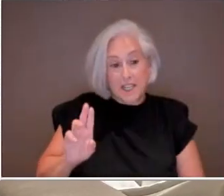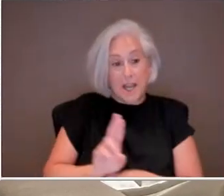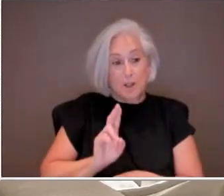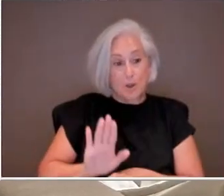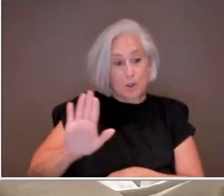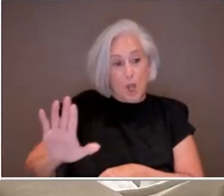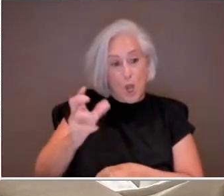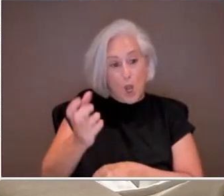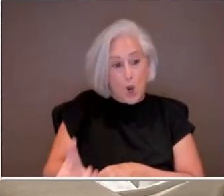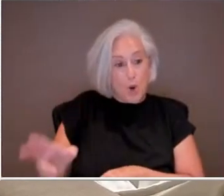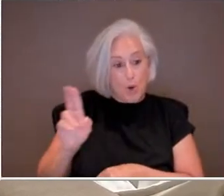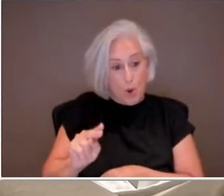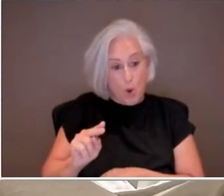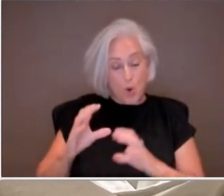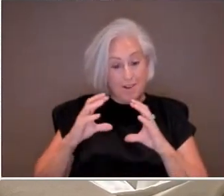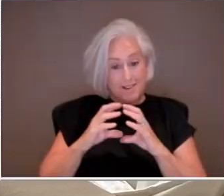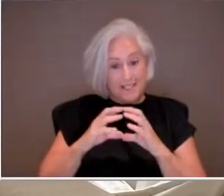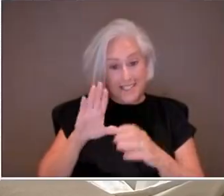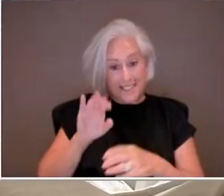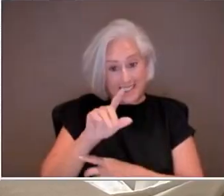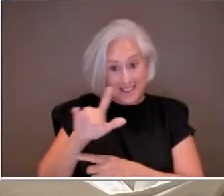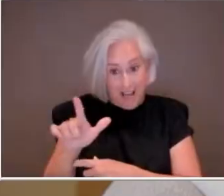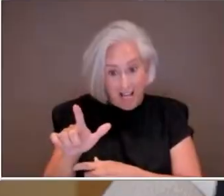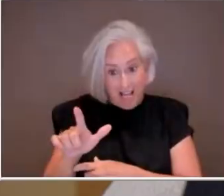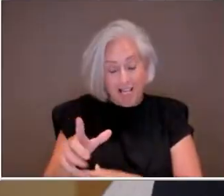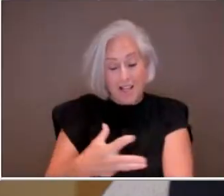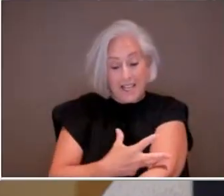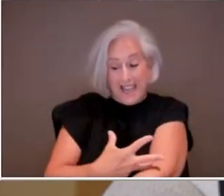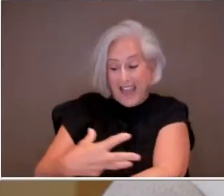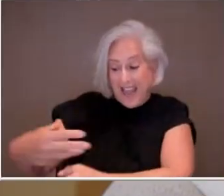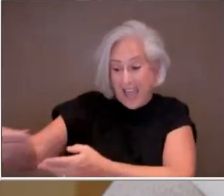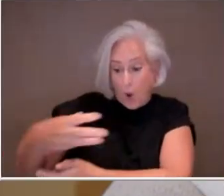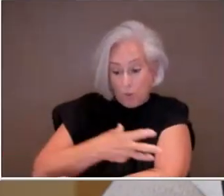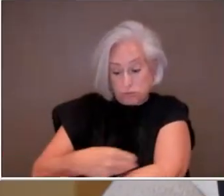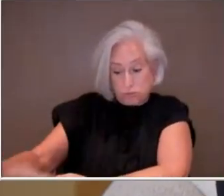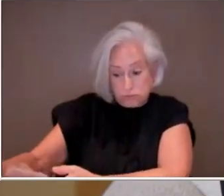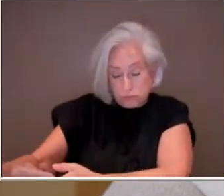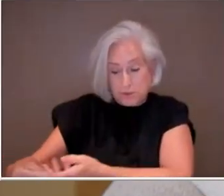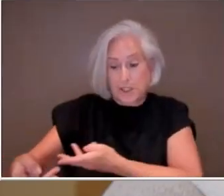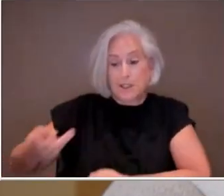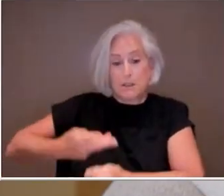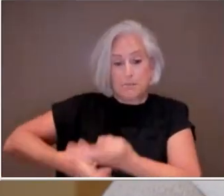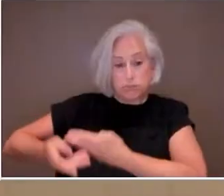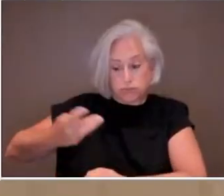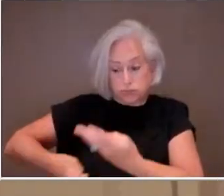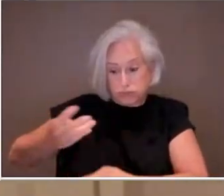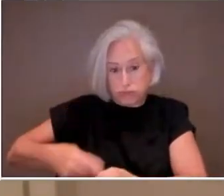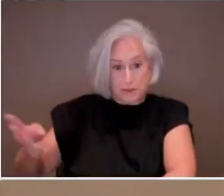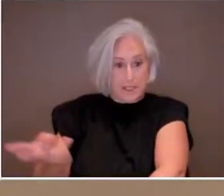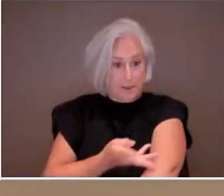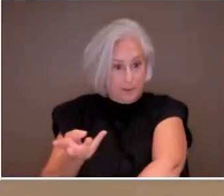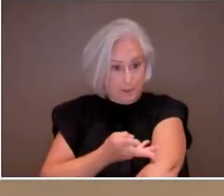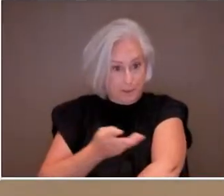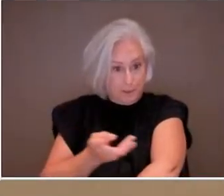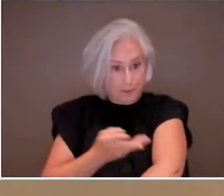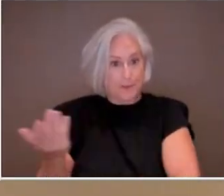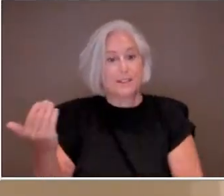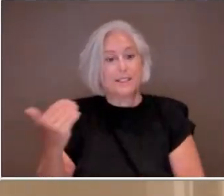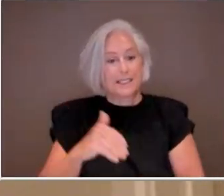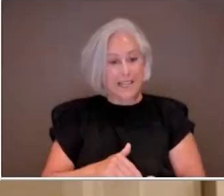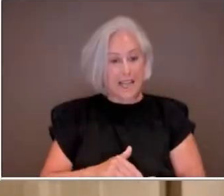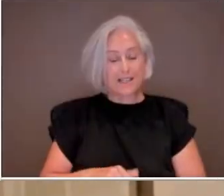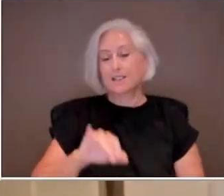chair and they have this machine and they're taking your stem cells out and putting the blood back in. Jennifer is now on